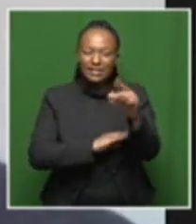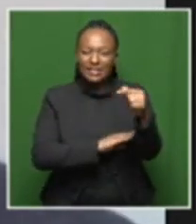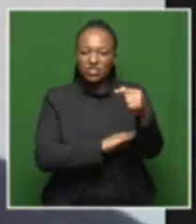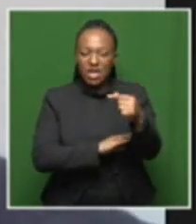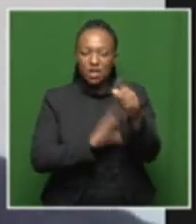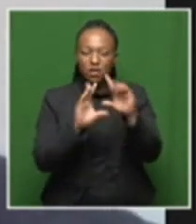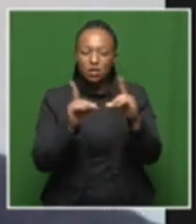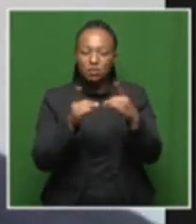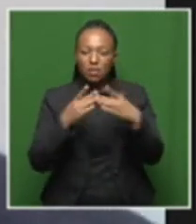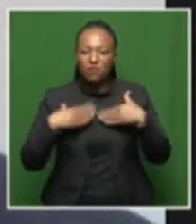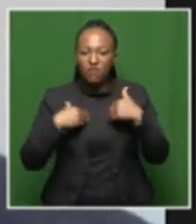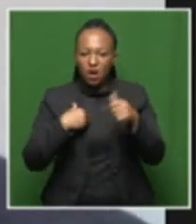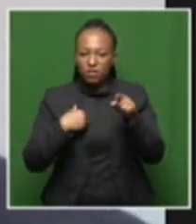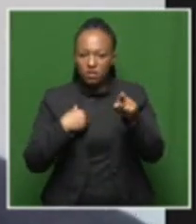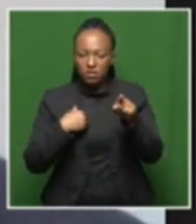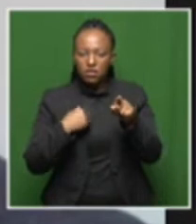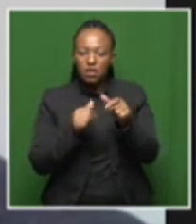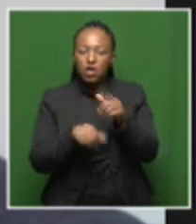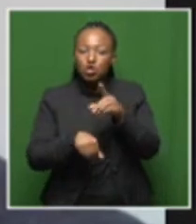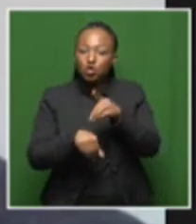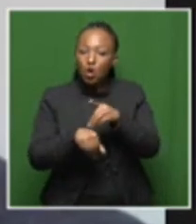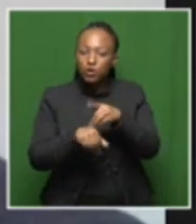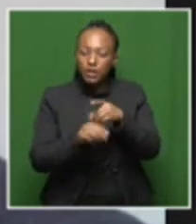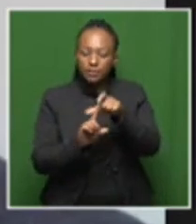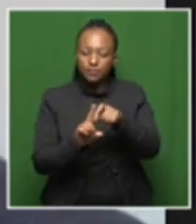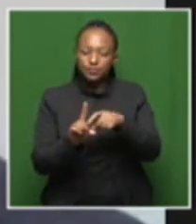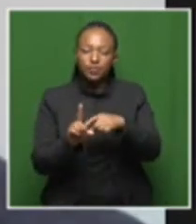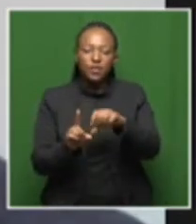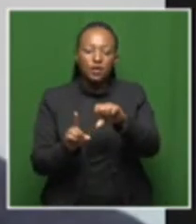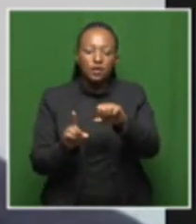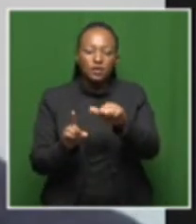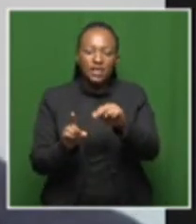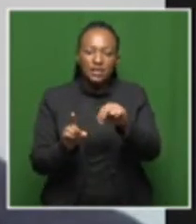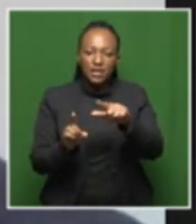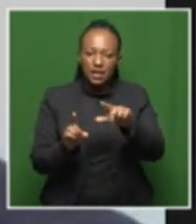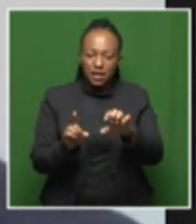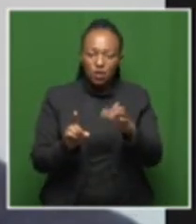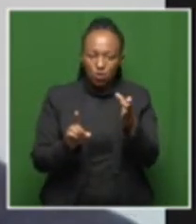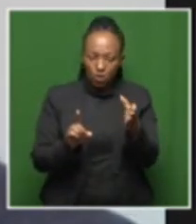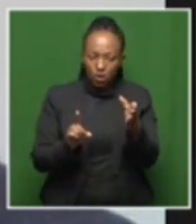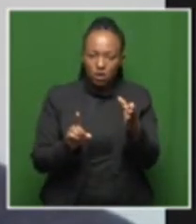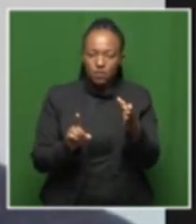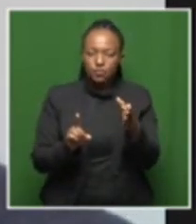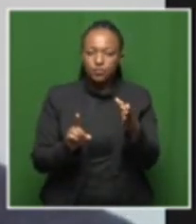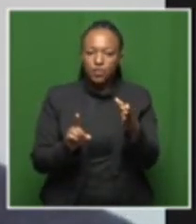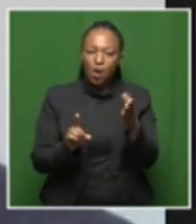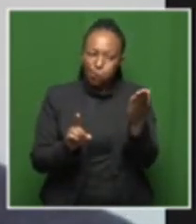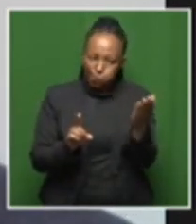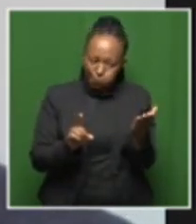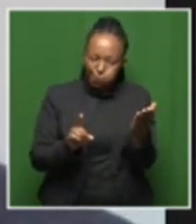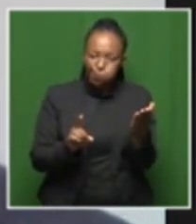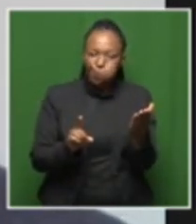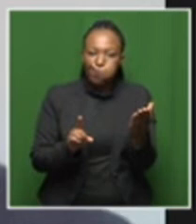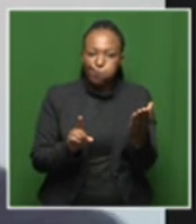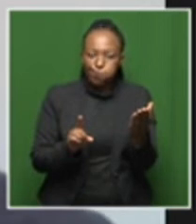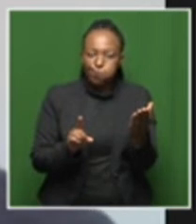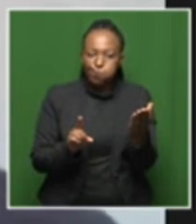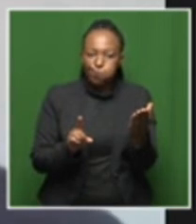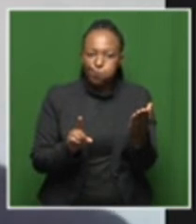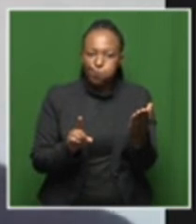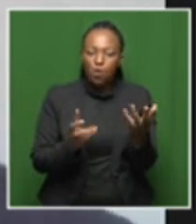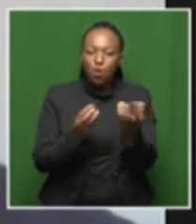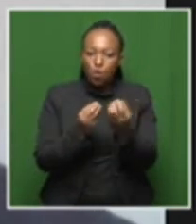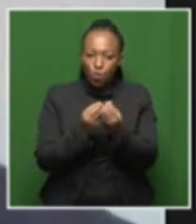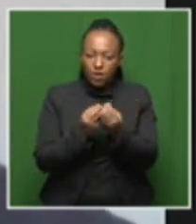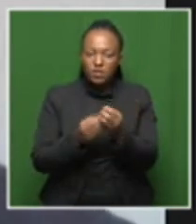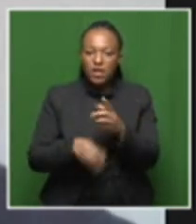of Health, Dr. Sandile Buthelezi, who is joining us with